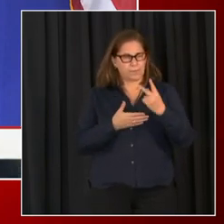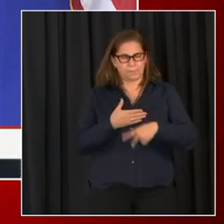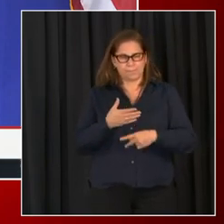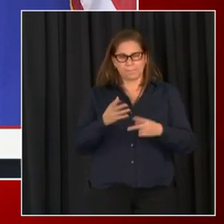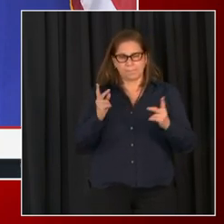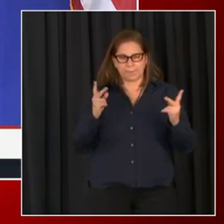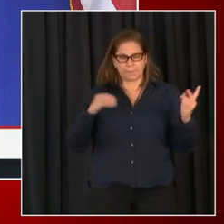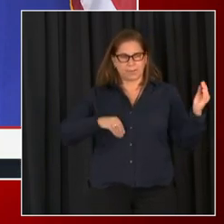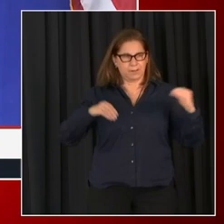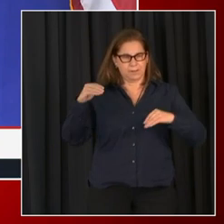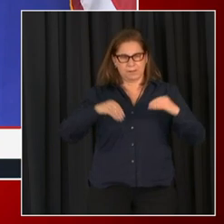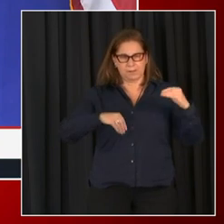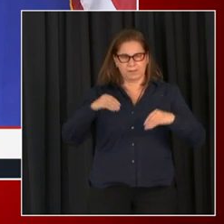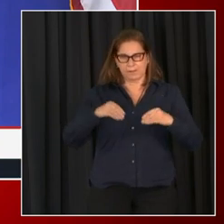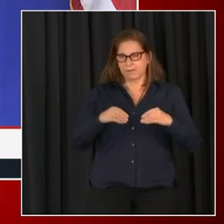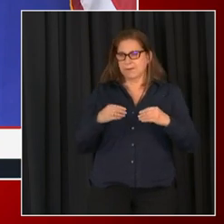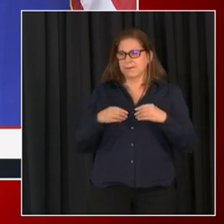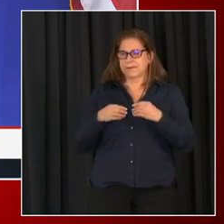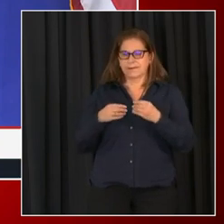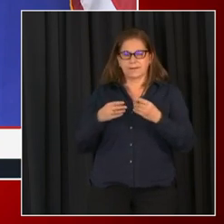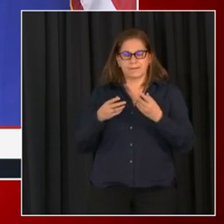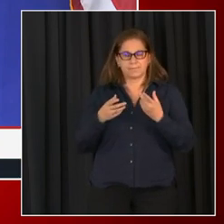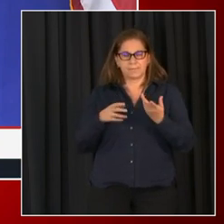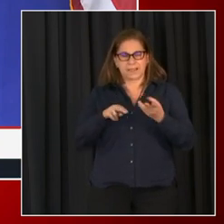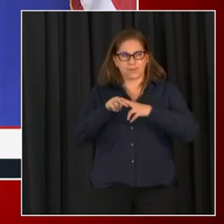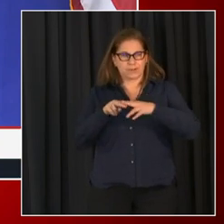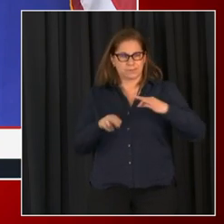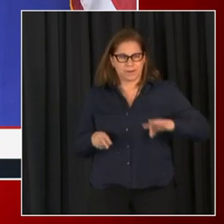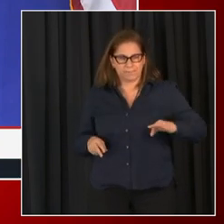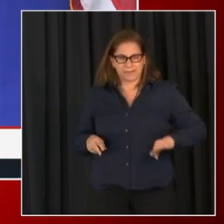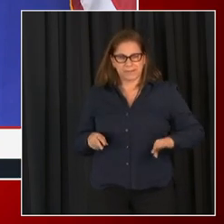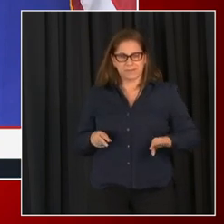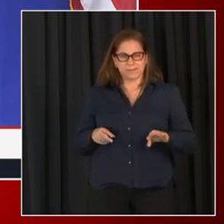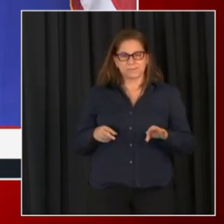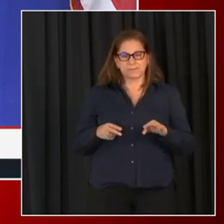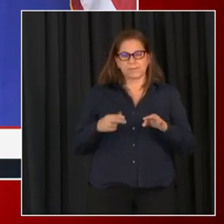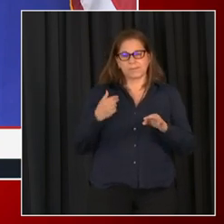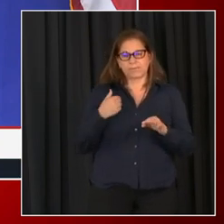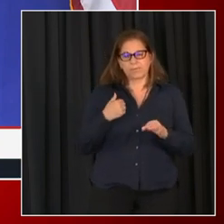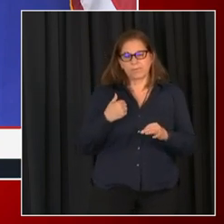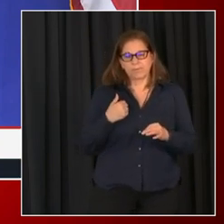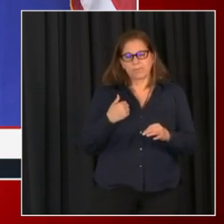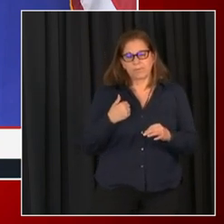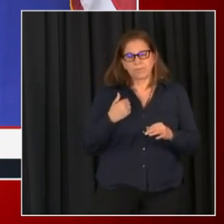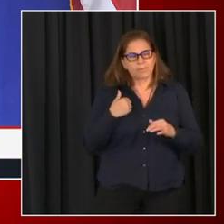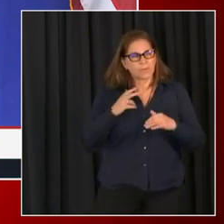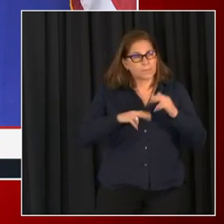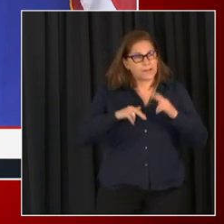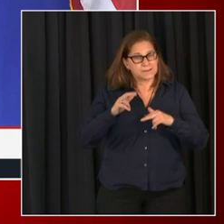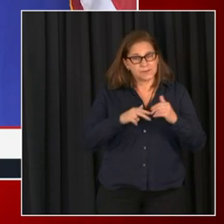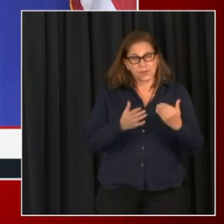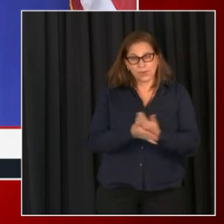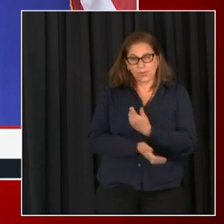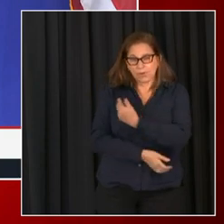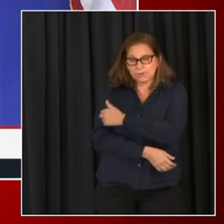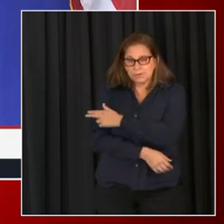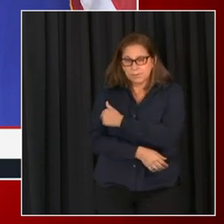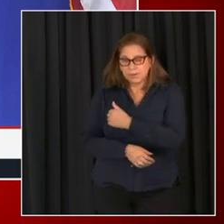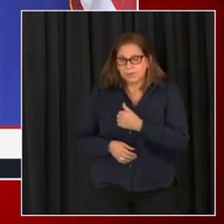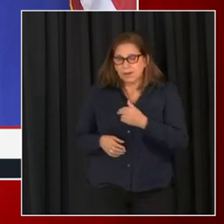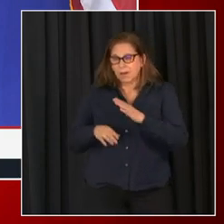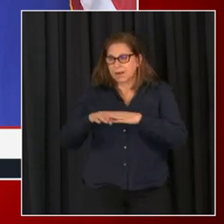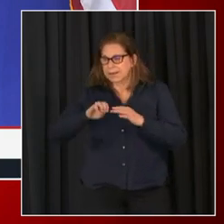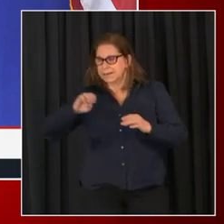have now allow us to build a new hospital east of the river, to enter into a partnership to ensure that Howard